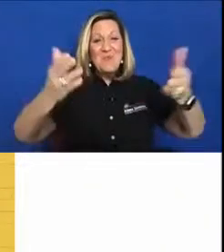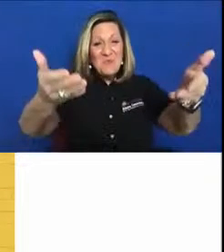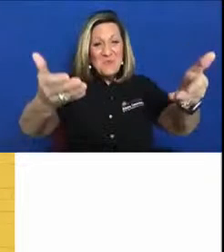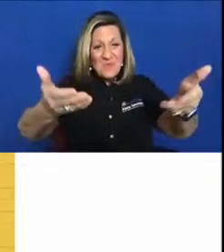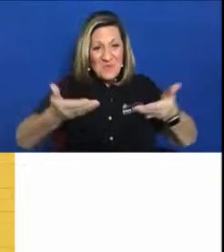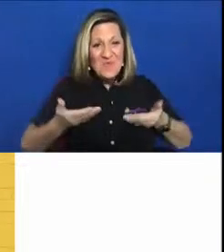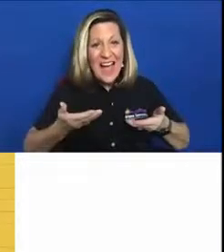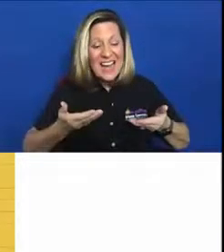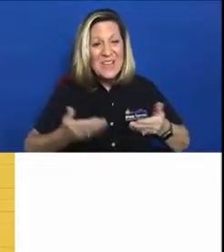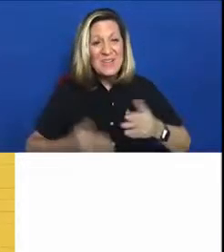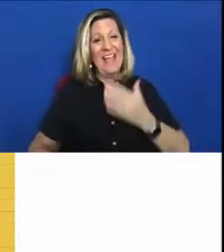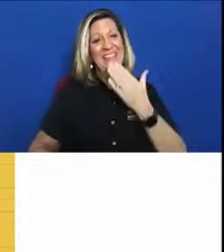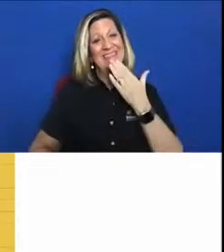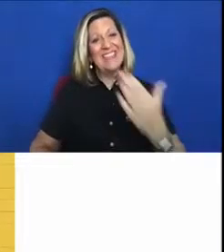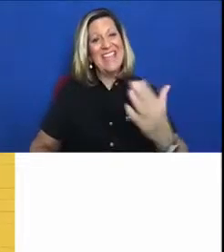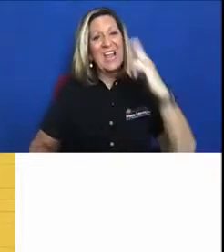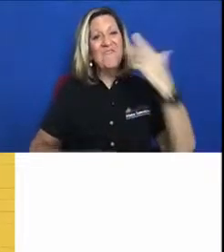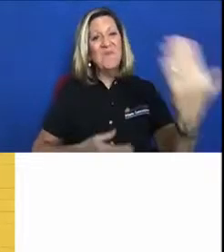Hello,